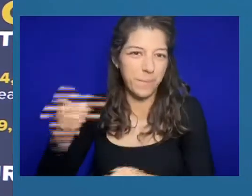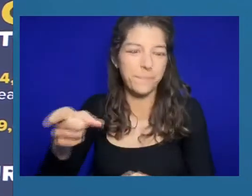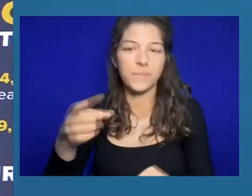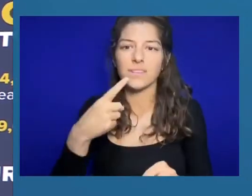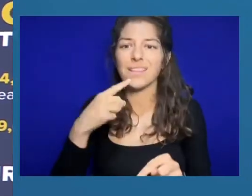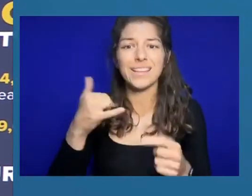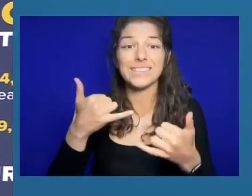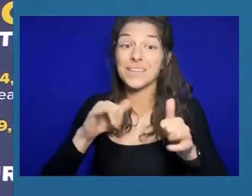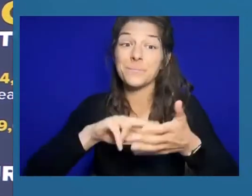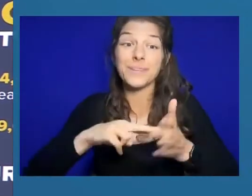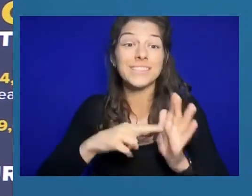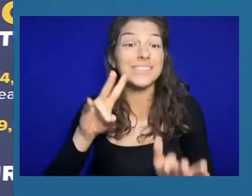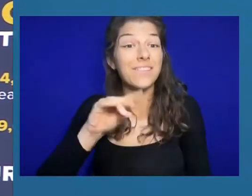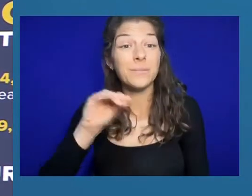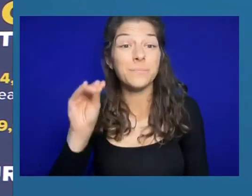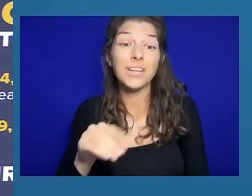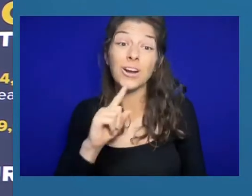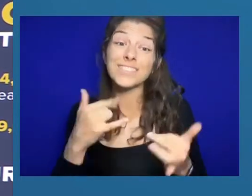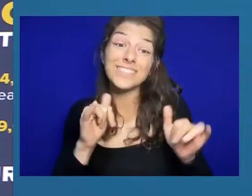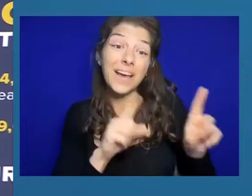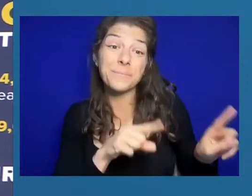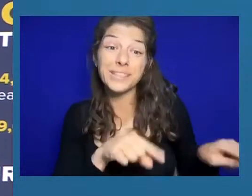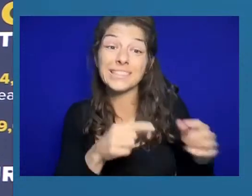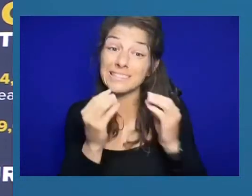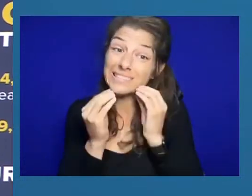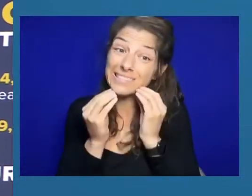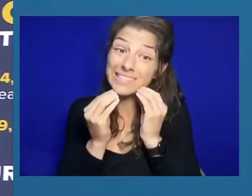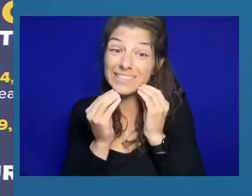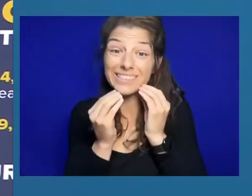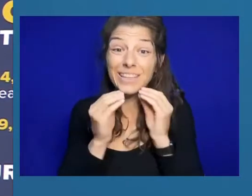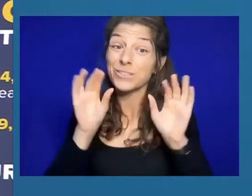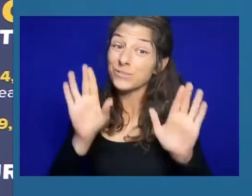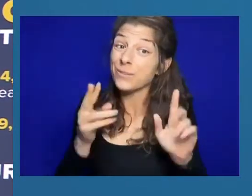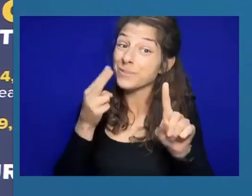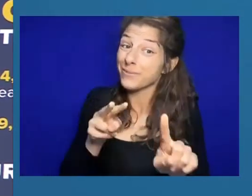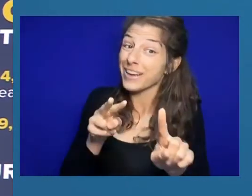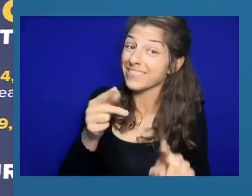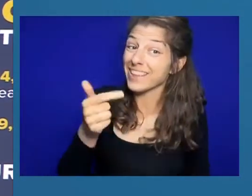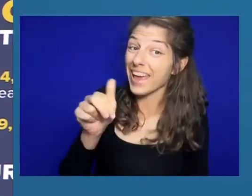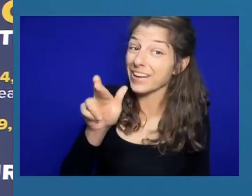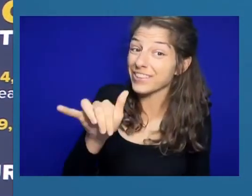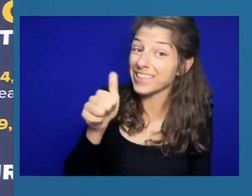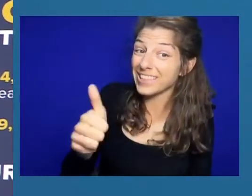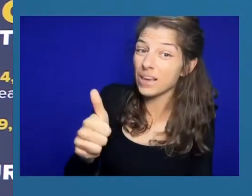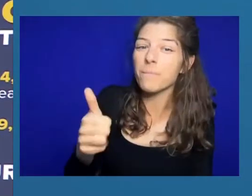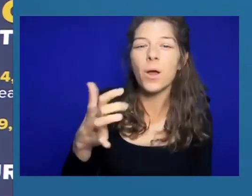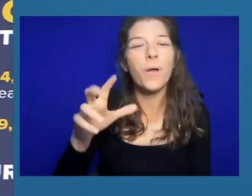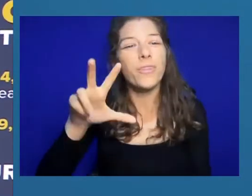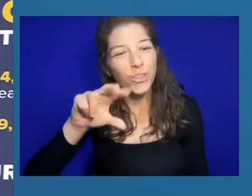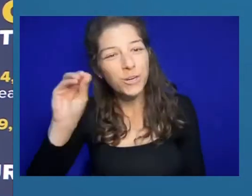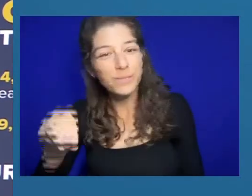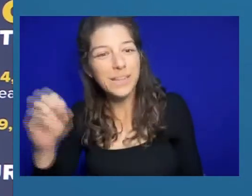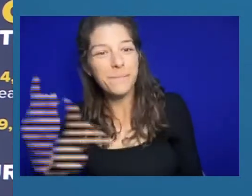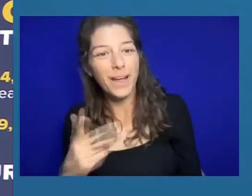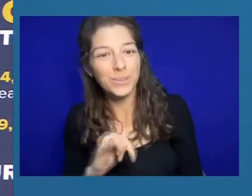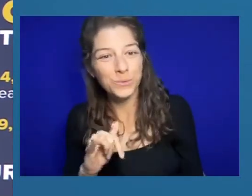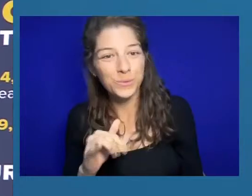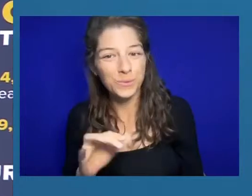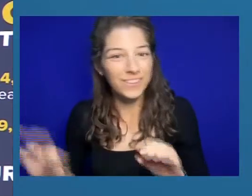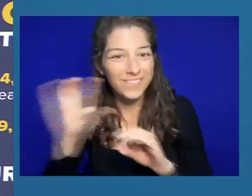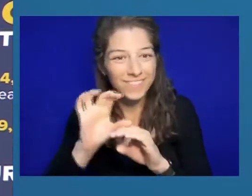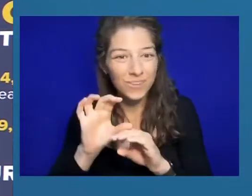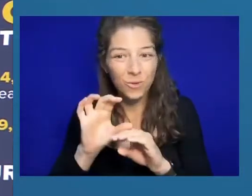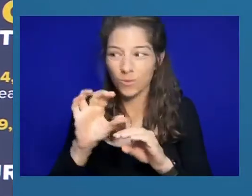means 70% are coming. Great perspective, Gary. But I want the 30% back. I want to be where we